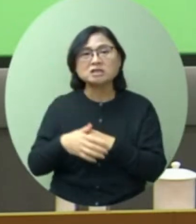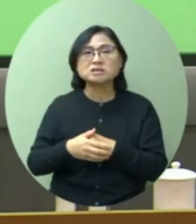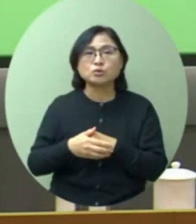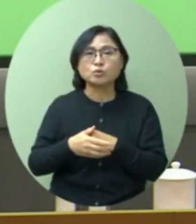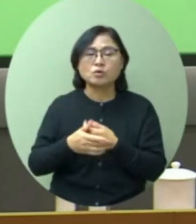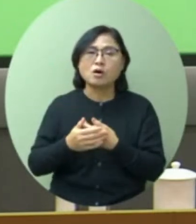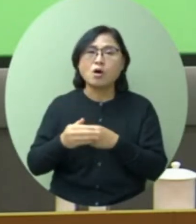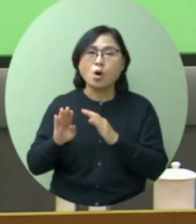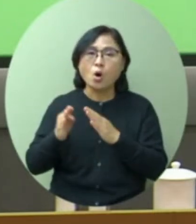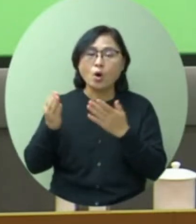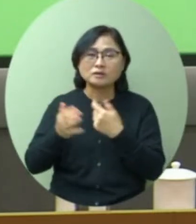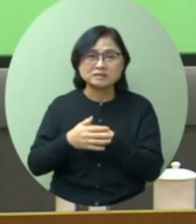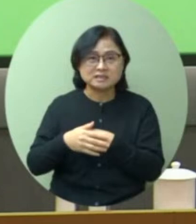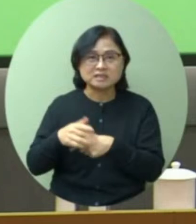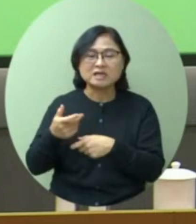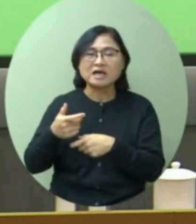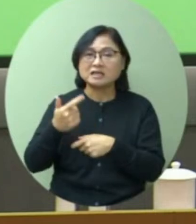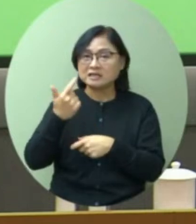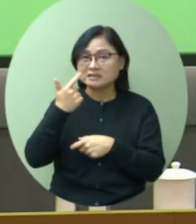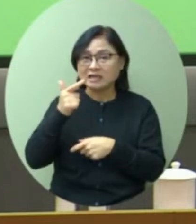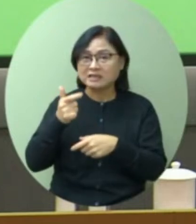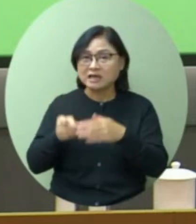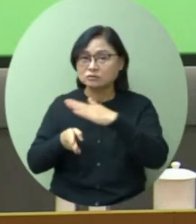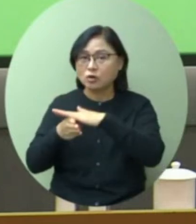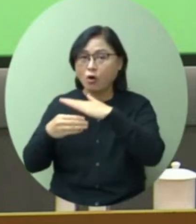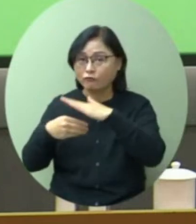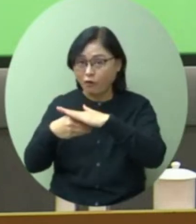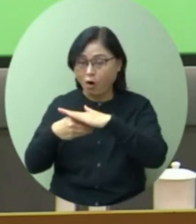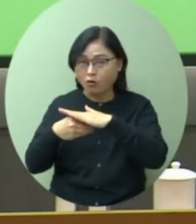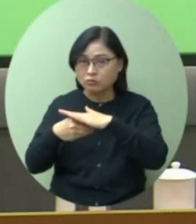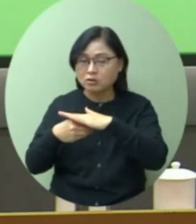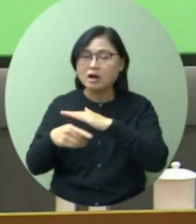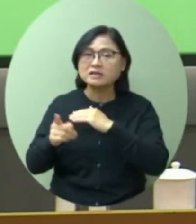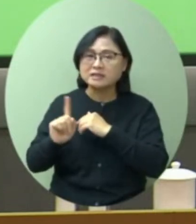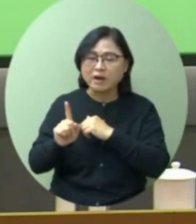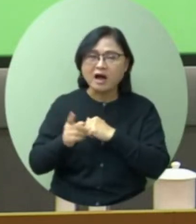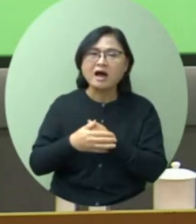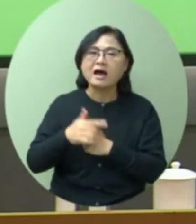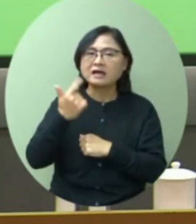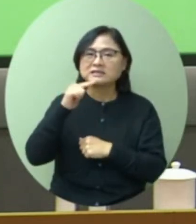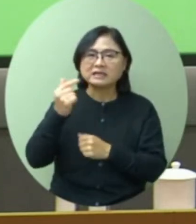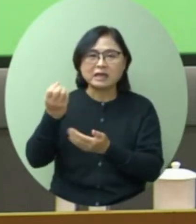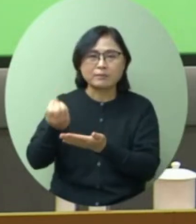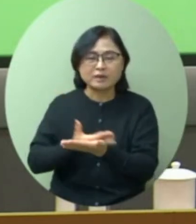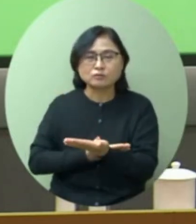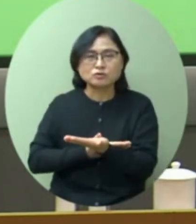units that satisfy the standard. They will not be allowed to register.